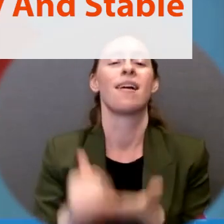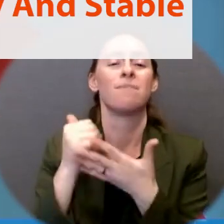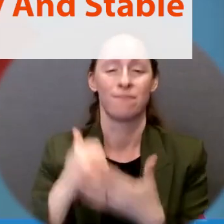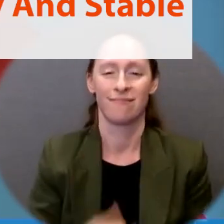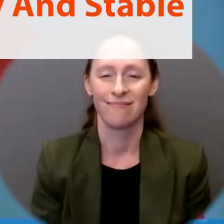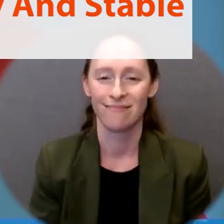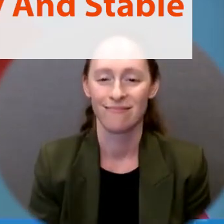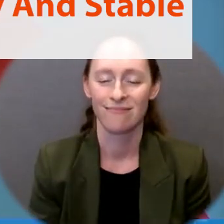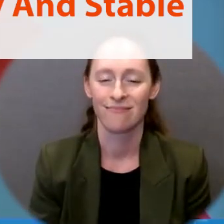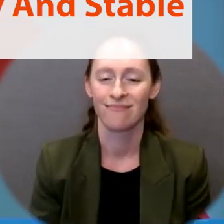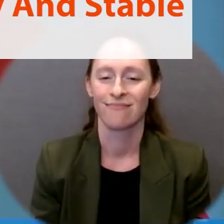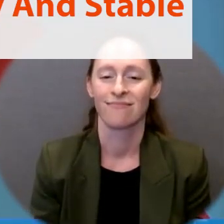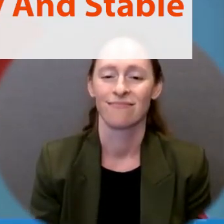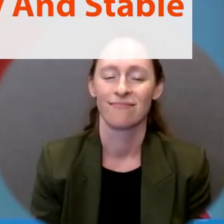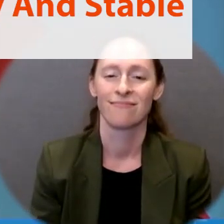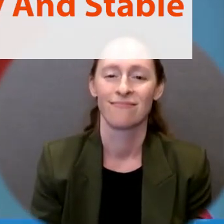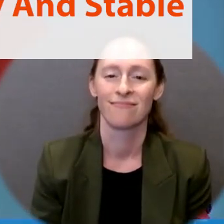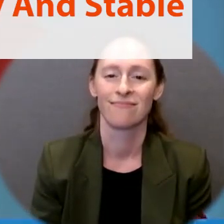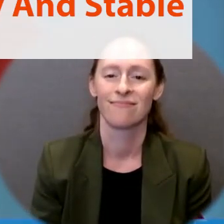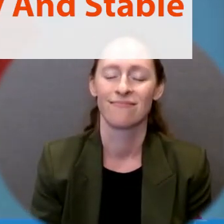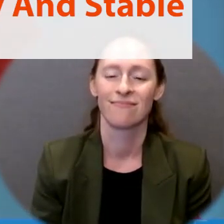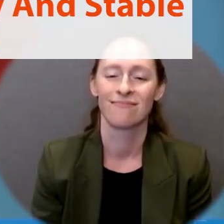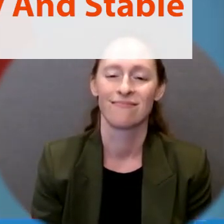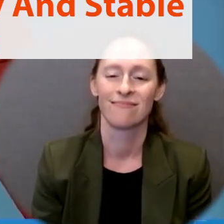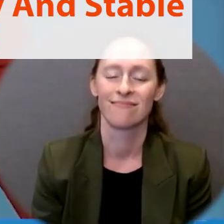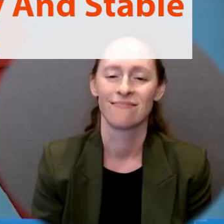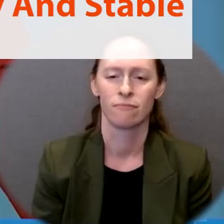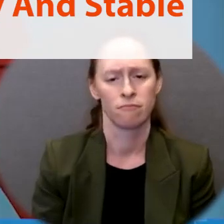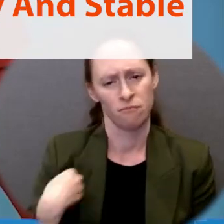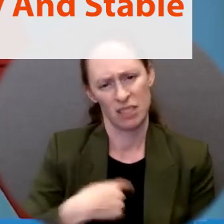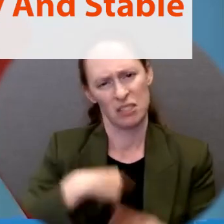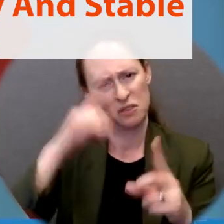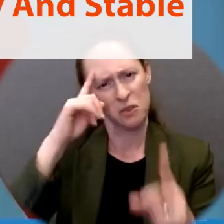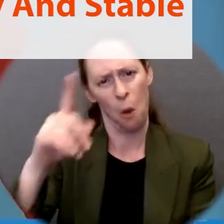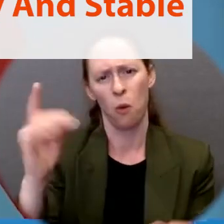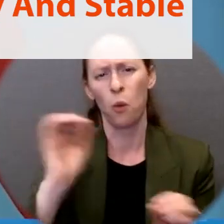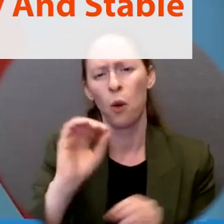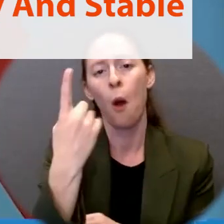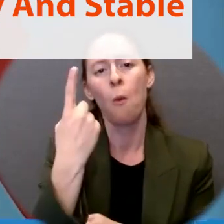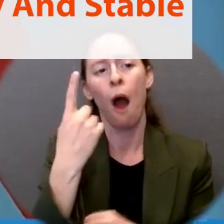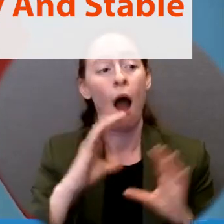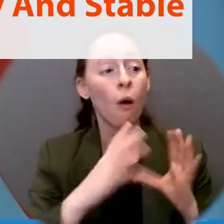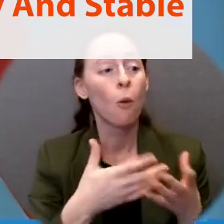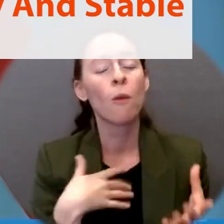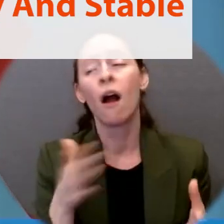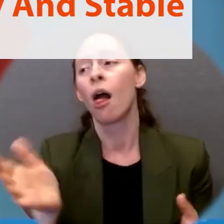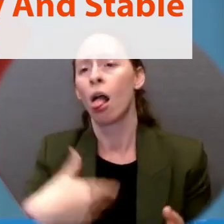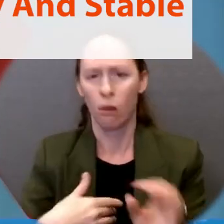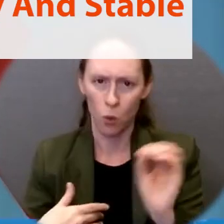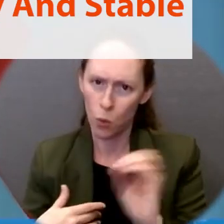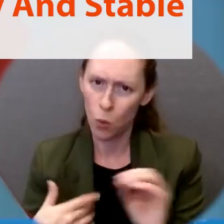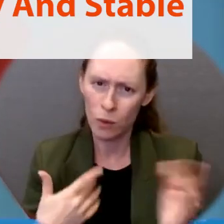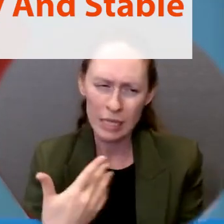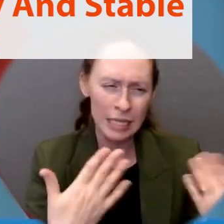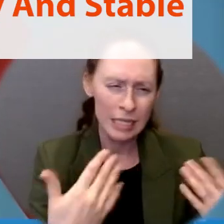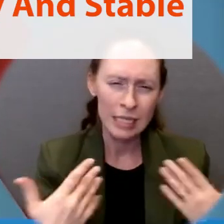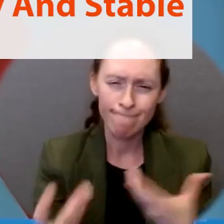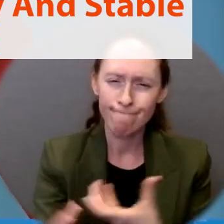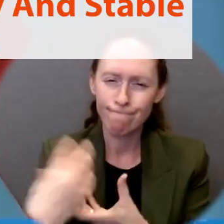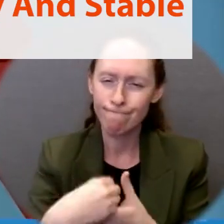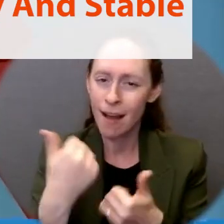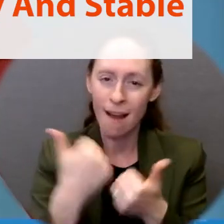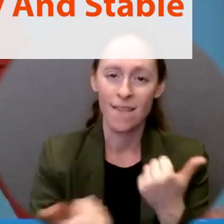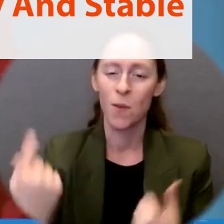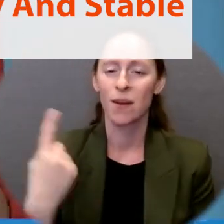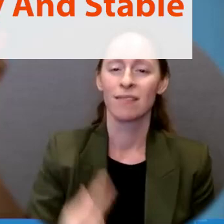we don't leave anybody behind. But again, this is one of the strongest job markets that we have seen on record. And so what we are seeing, and